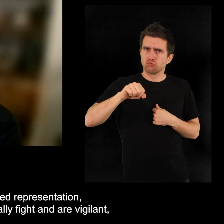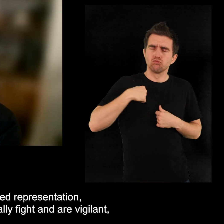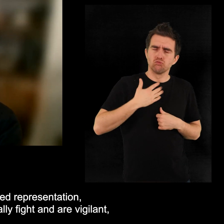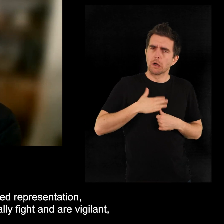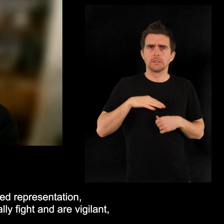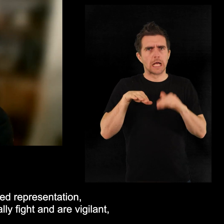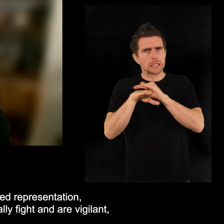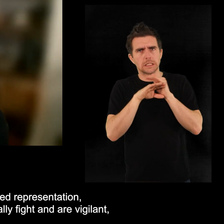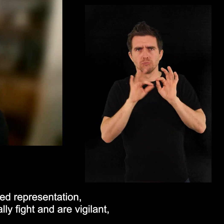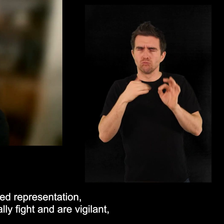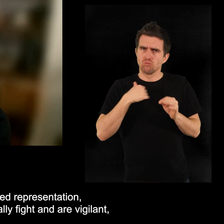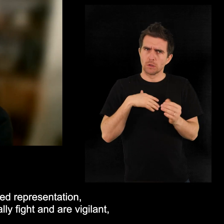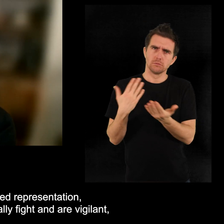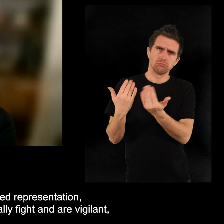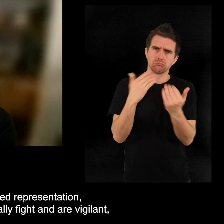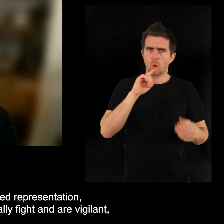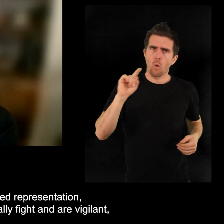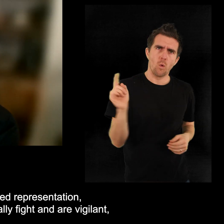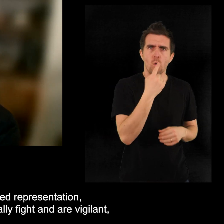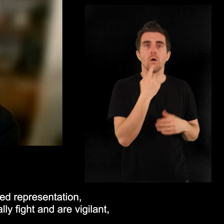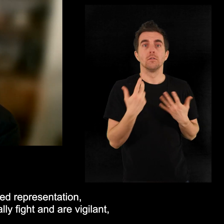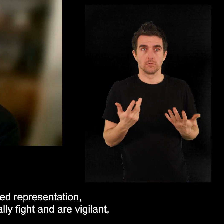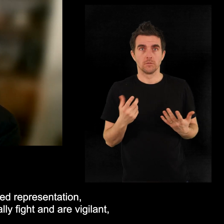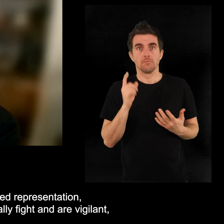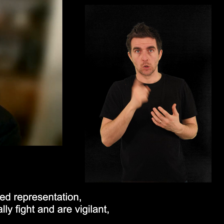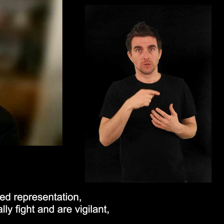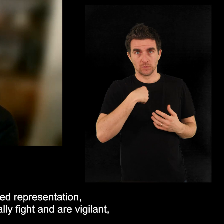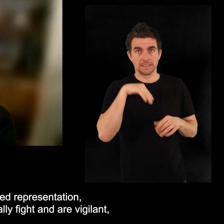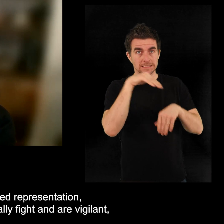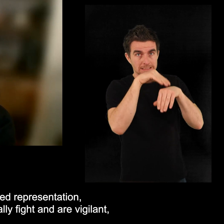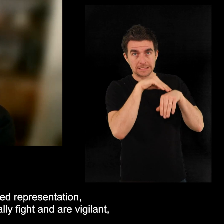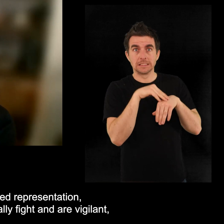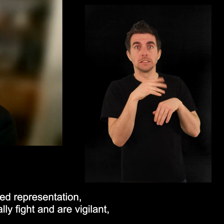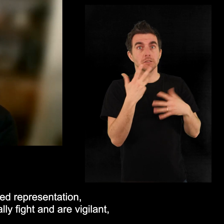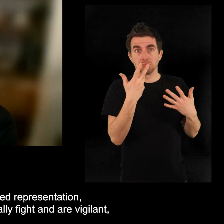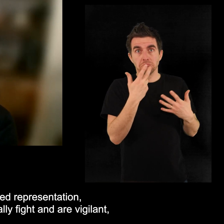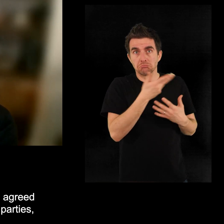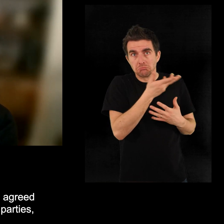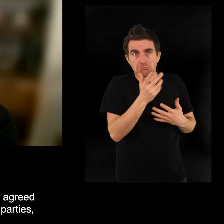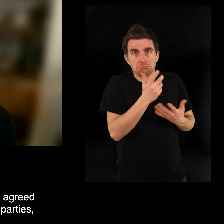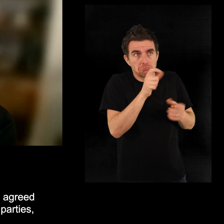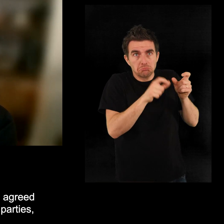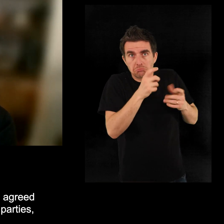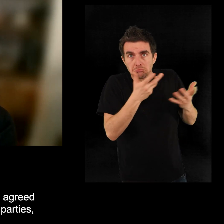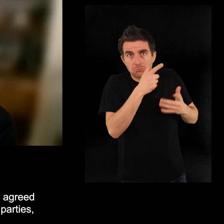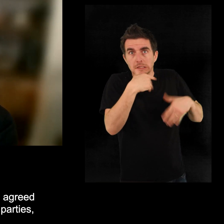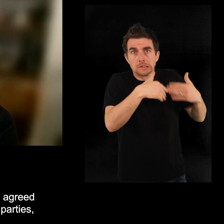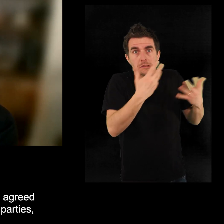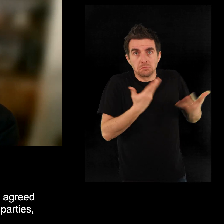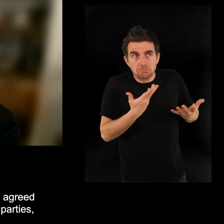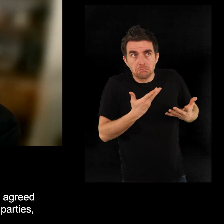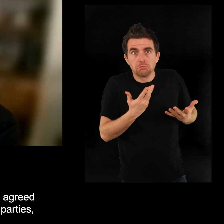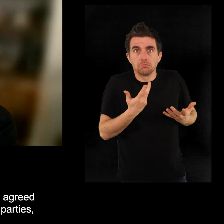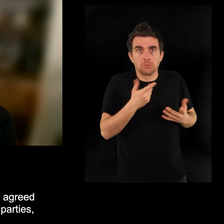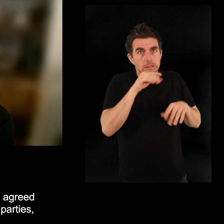get more disabled representation. Is unless you continually fight and are vigilant even though they've been agreed by government